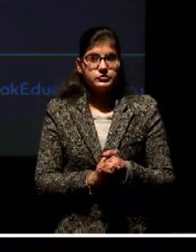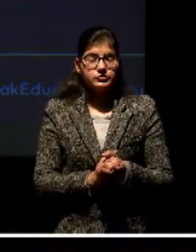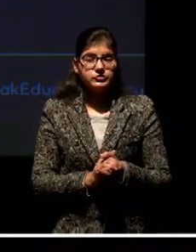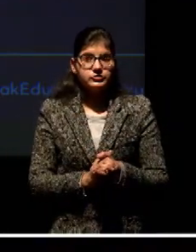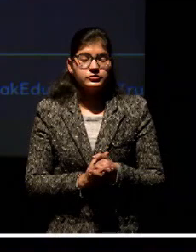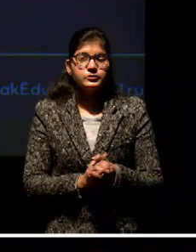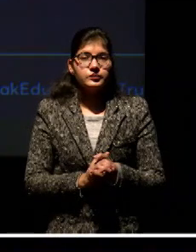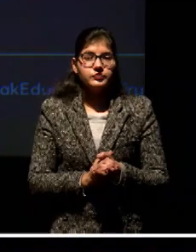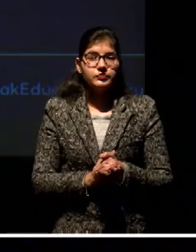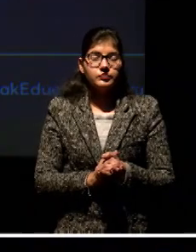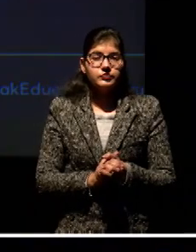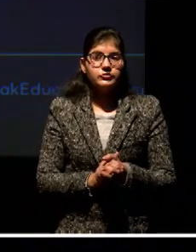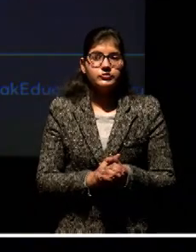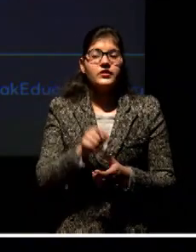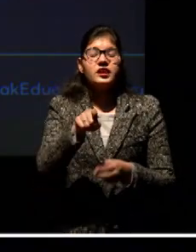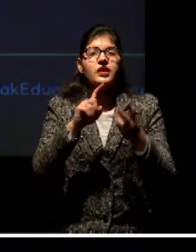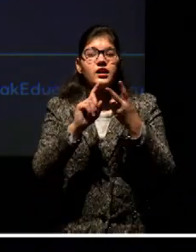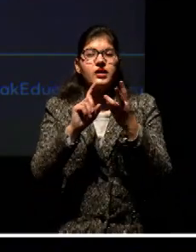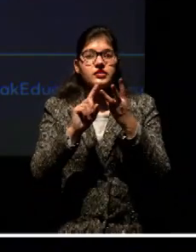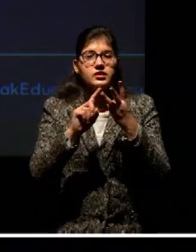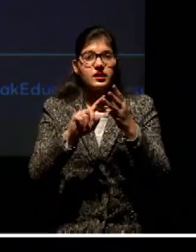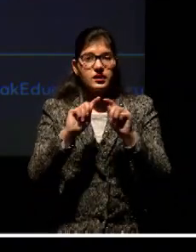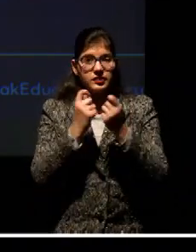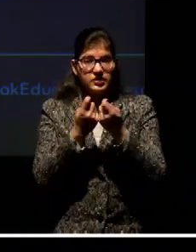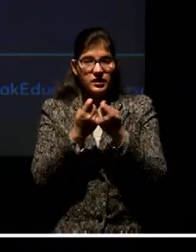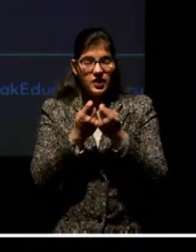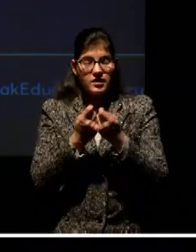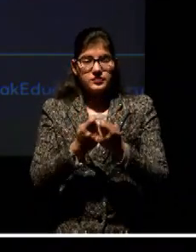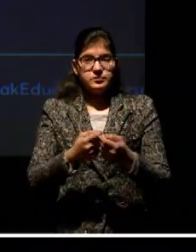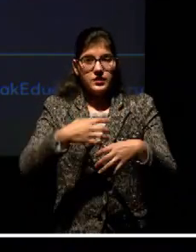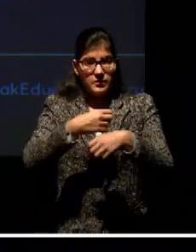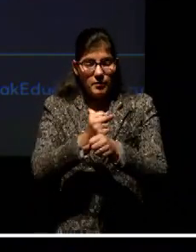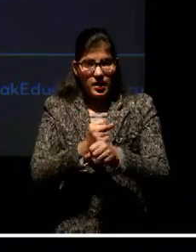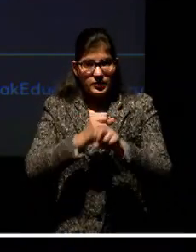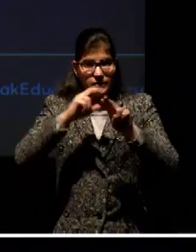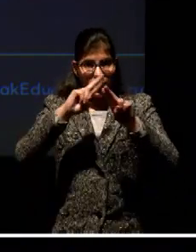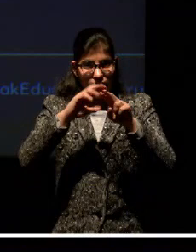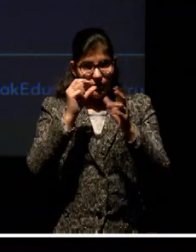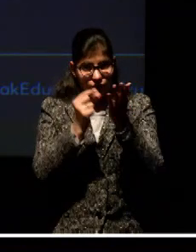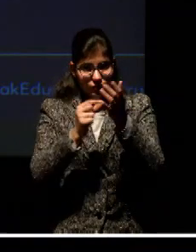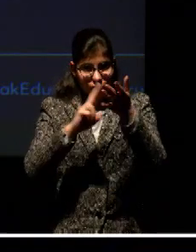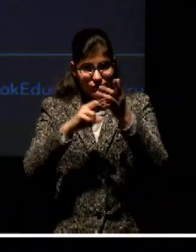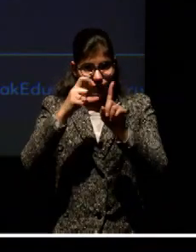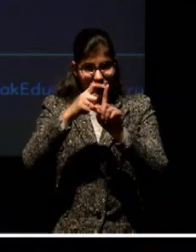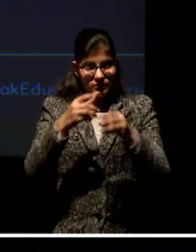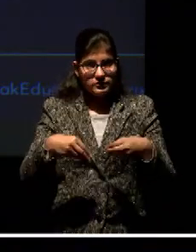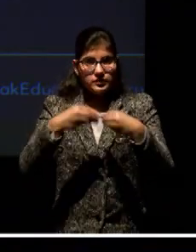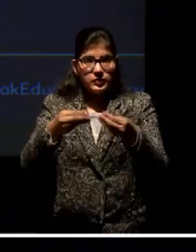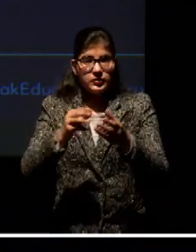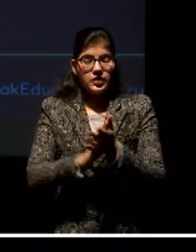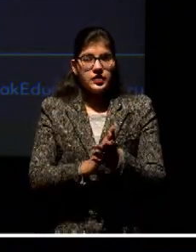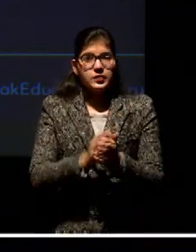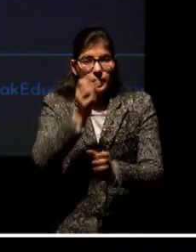make things happen. So this is the third thing, where creating impact funds which are targeted straight away towards persons with